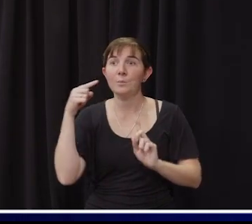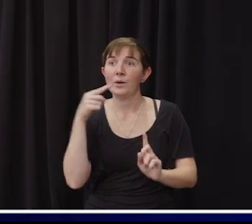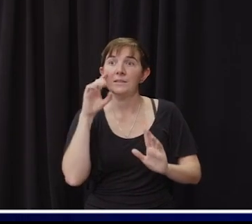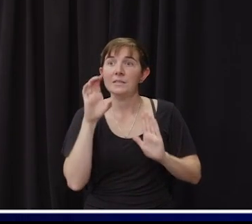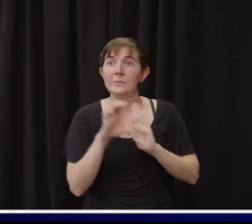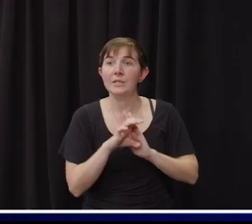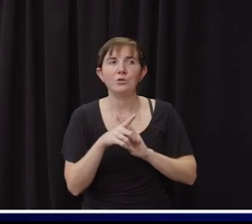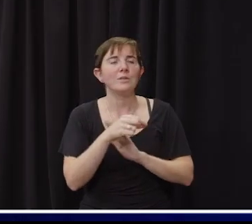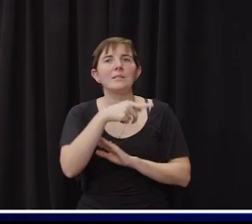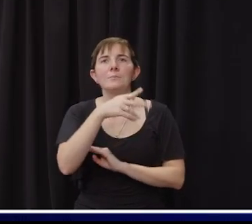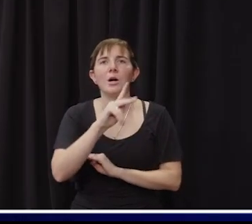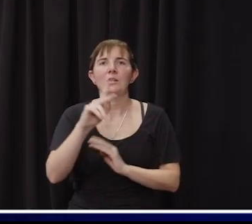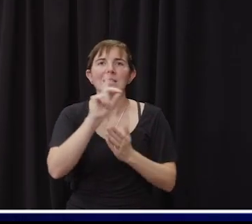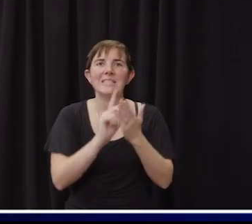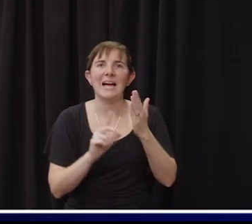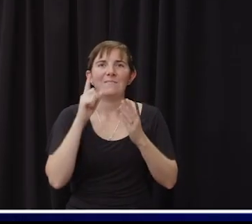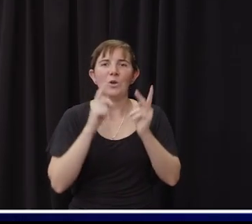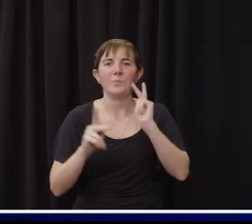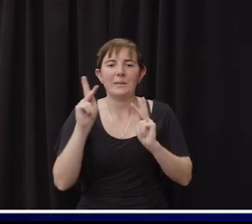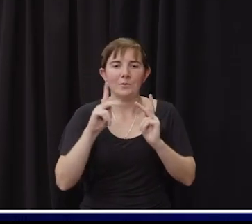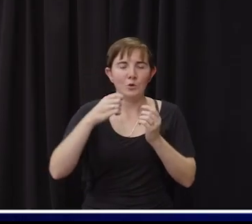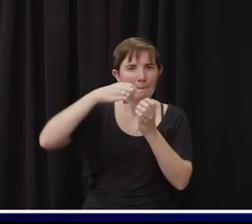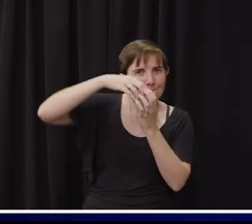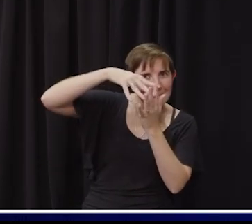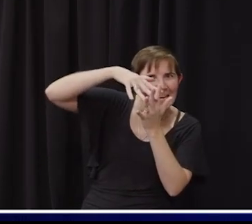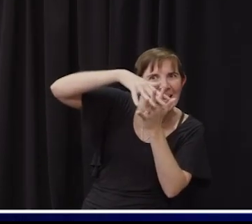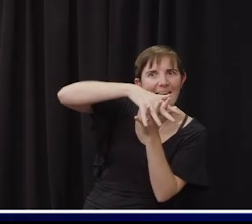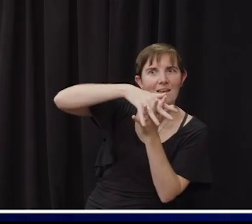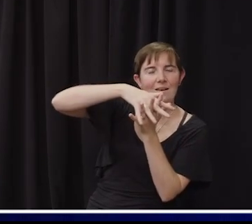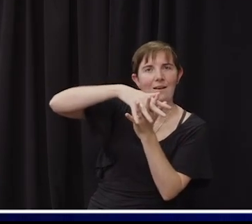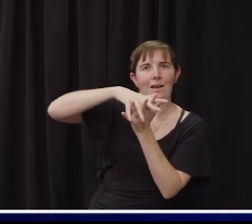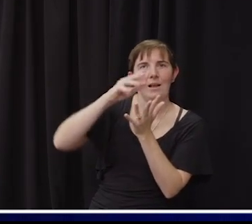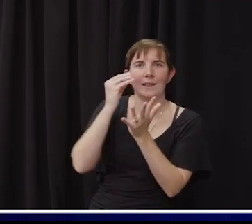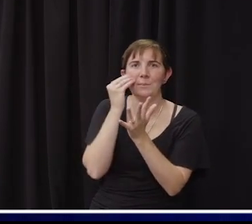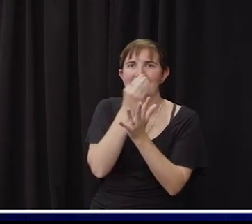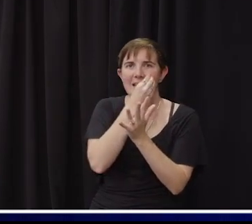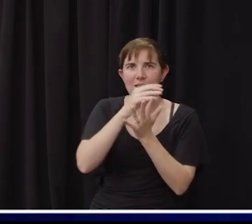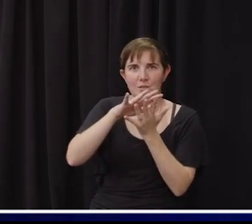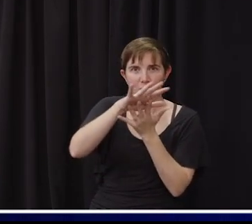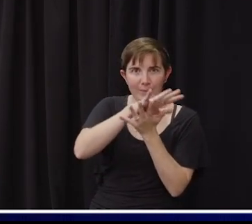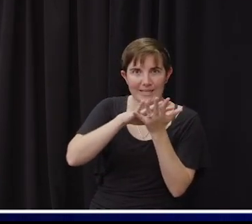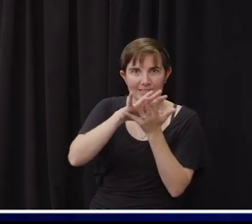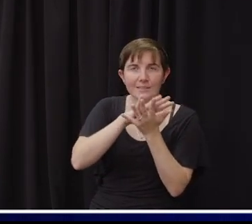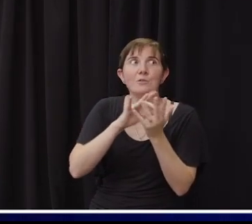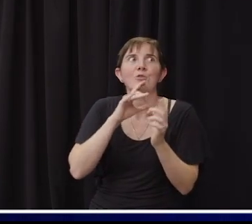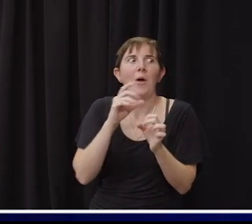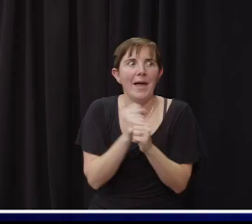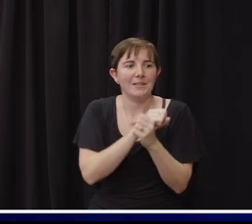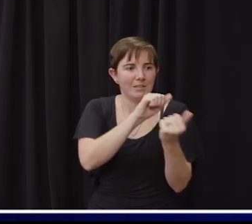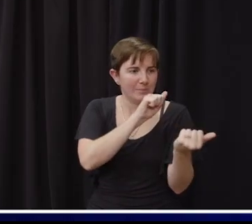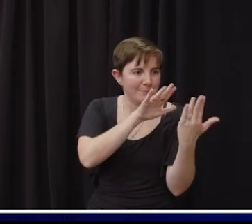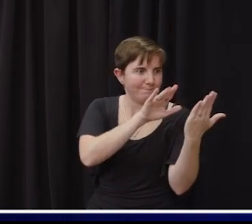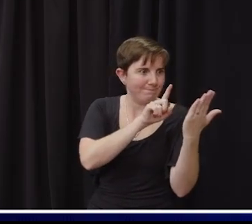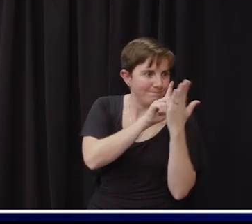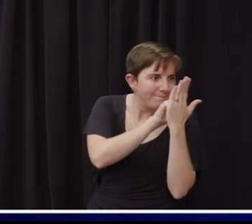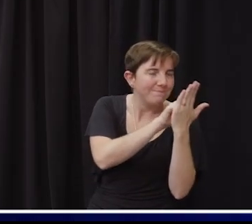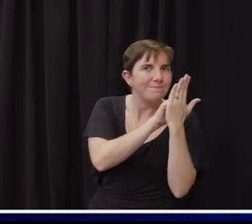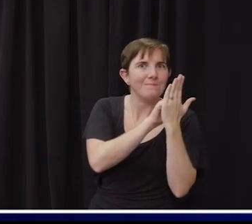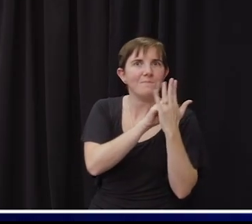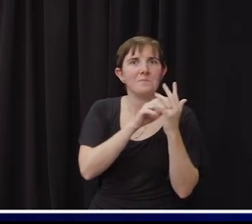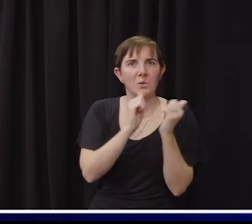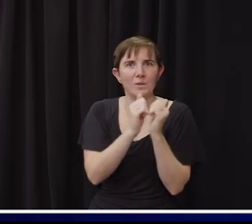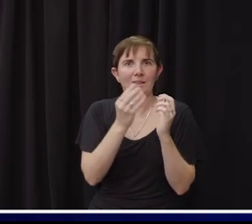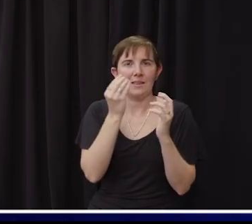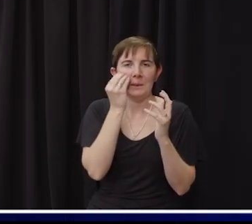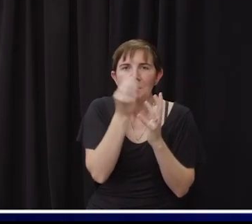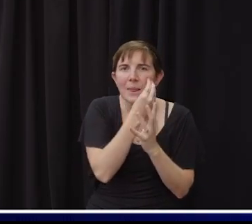was designed for people to be in the botanical spaces, to actually be up close and personal